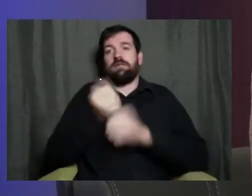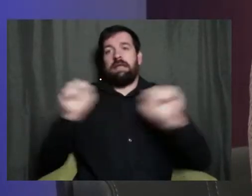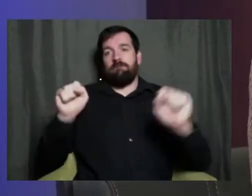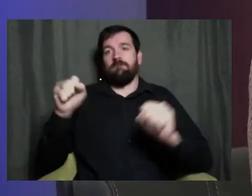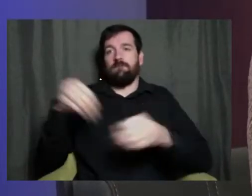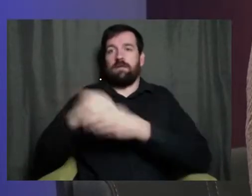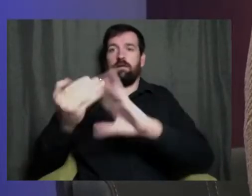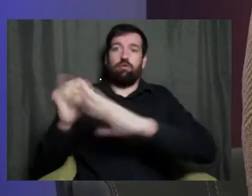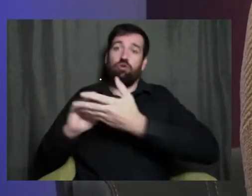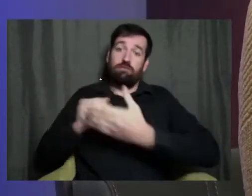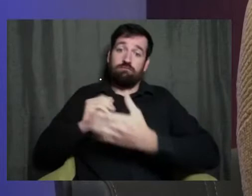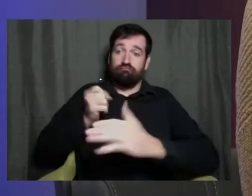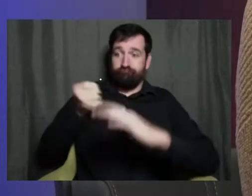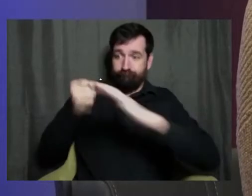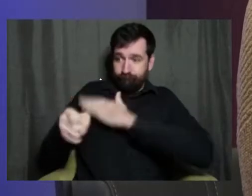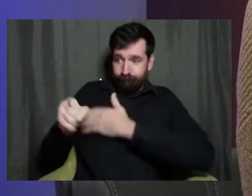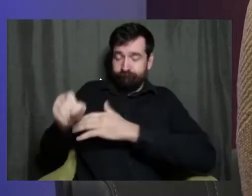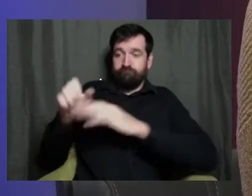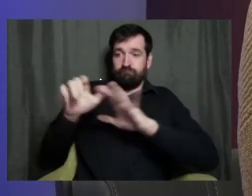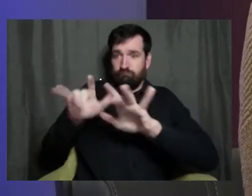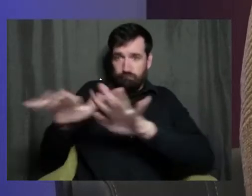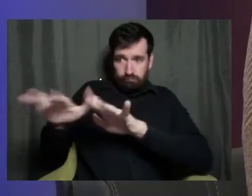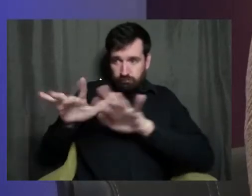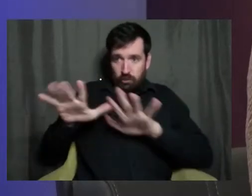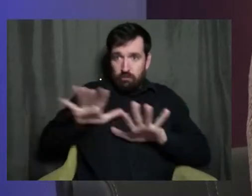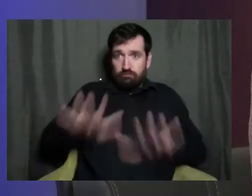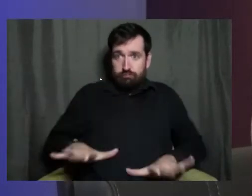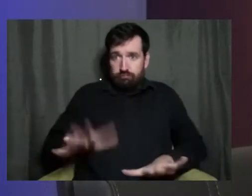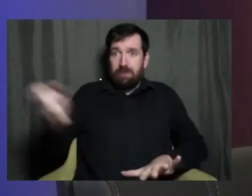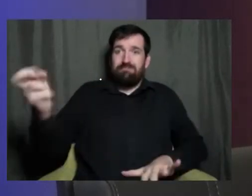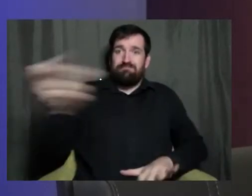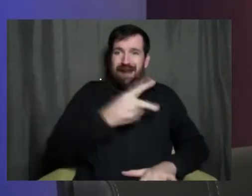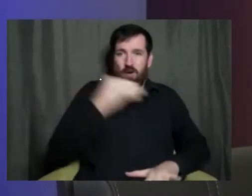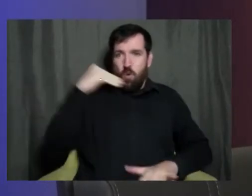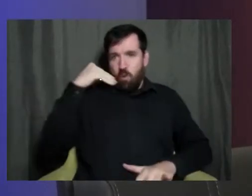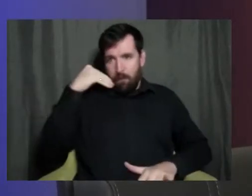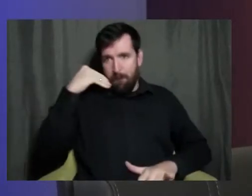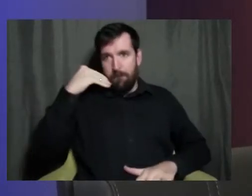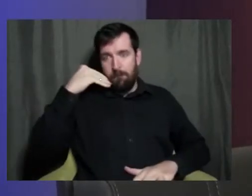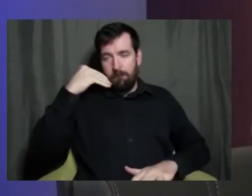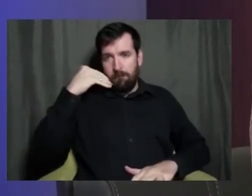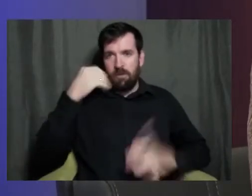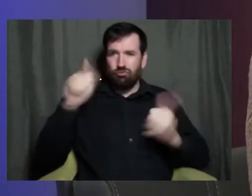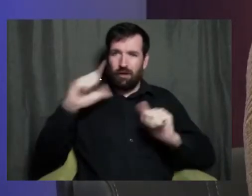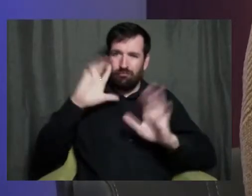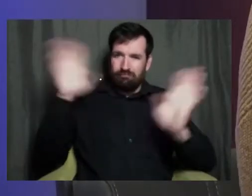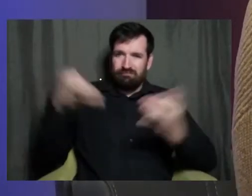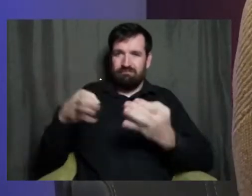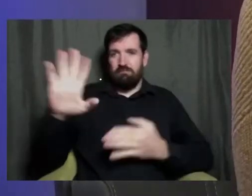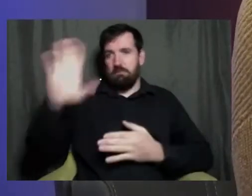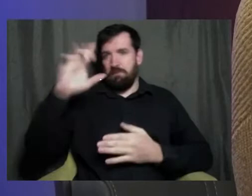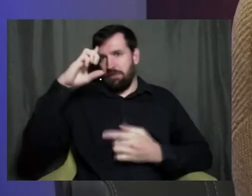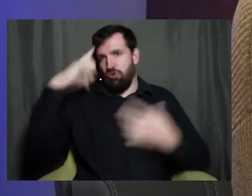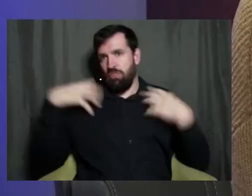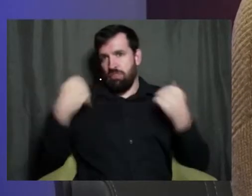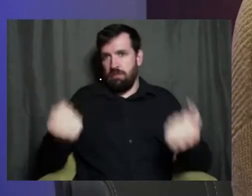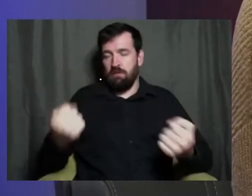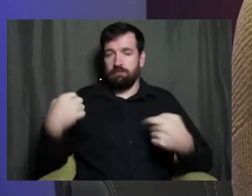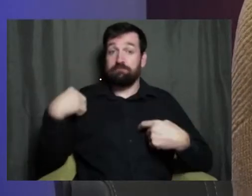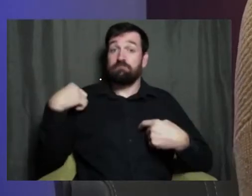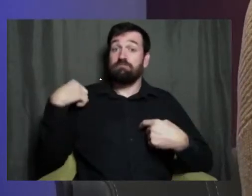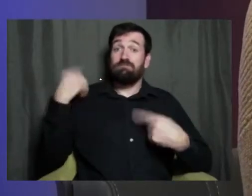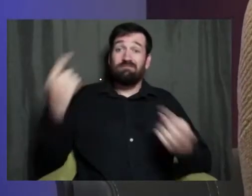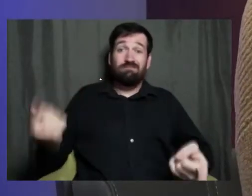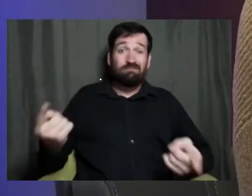get them stable so they can safely return to their home and work really hard in their community to work on their mental health. And over the course of the last